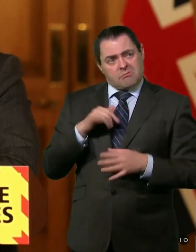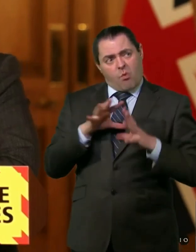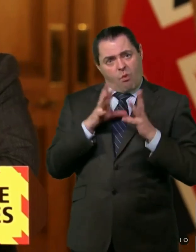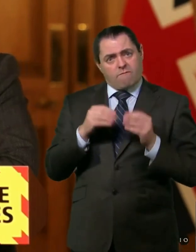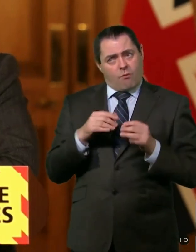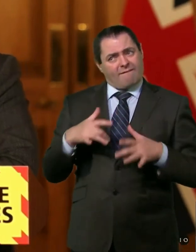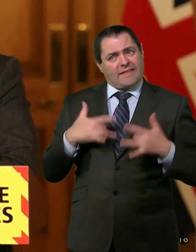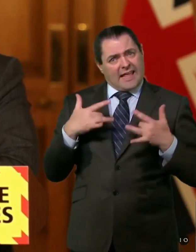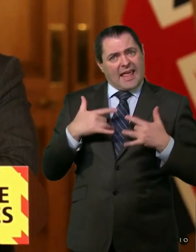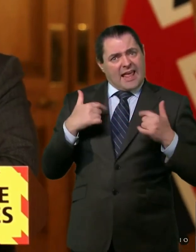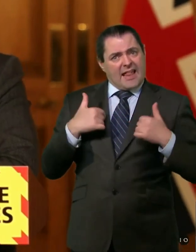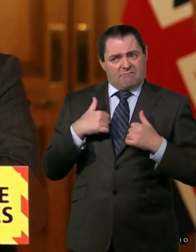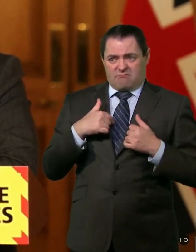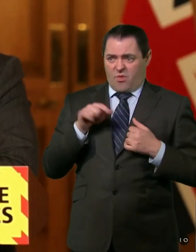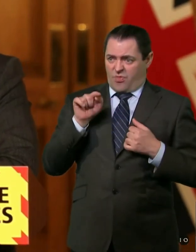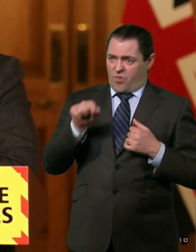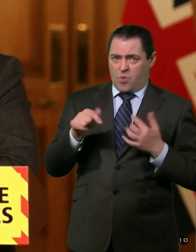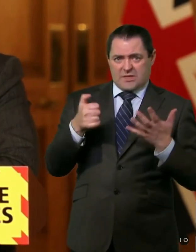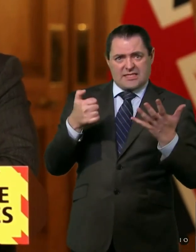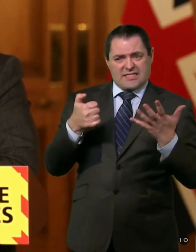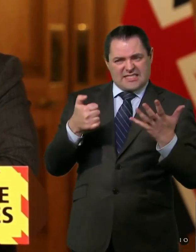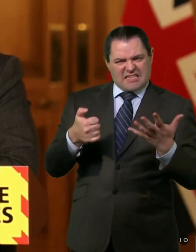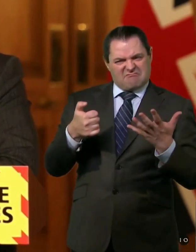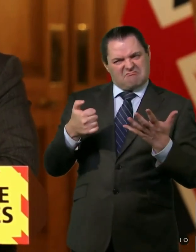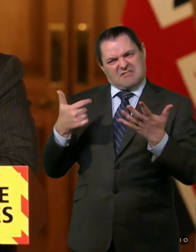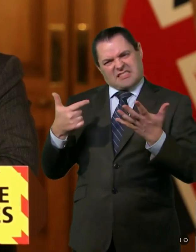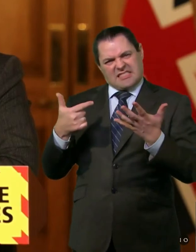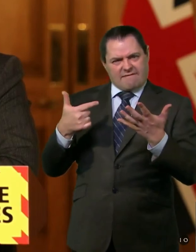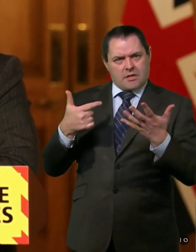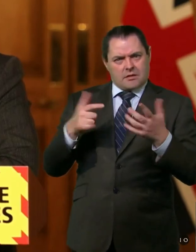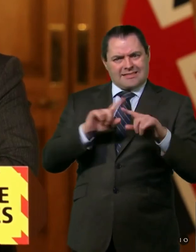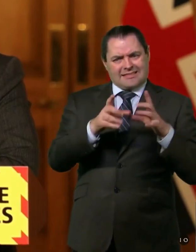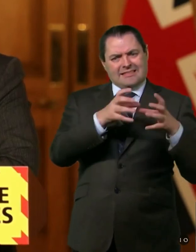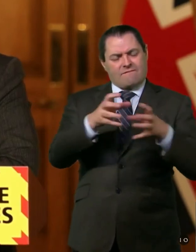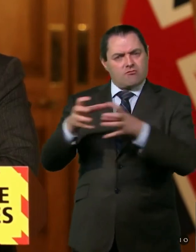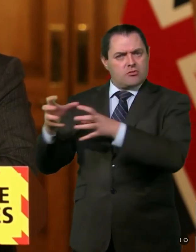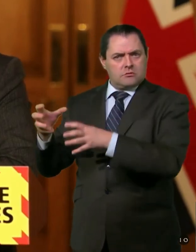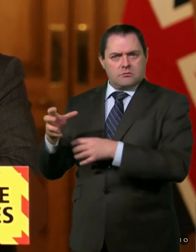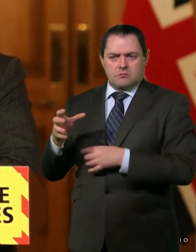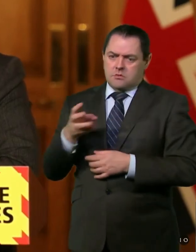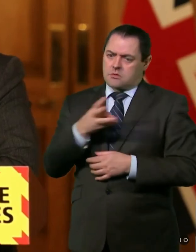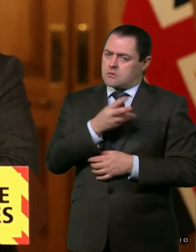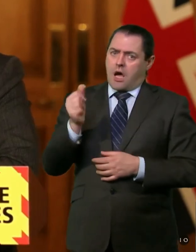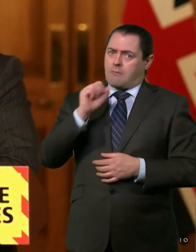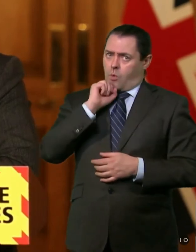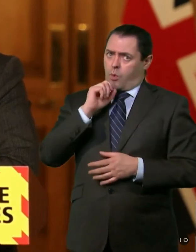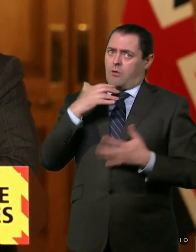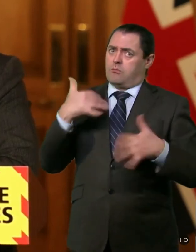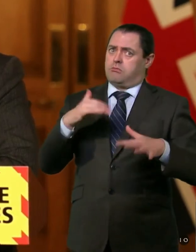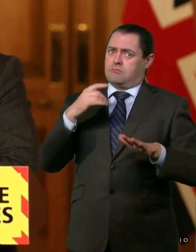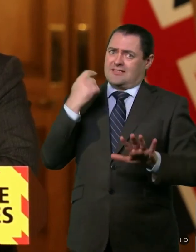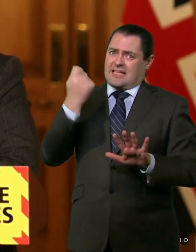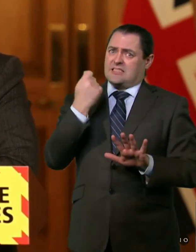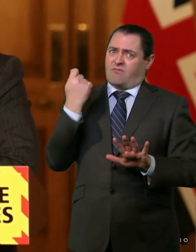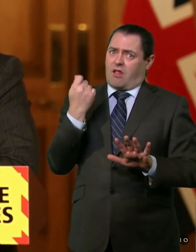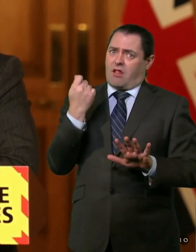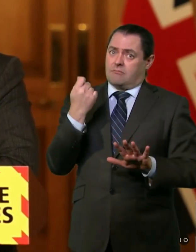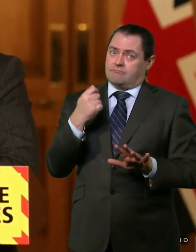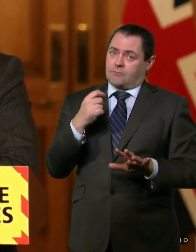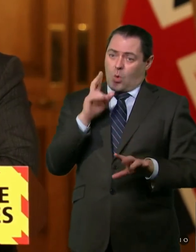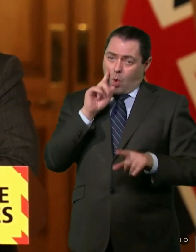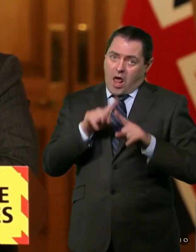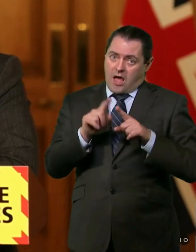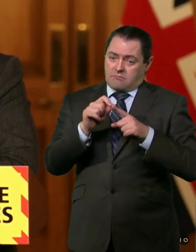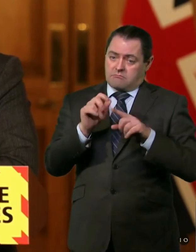at least some of them, will work very well, and we certainly think that Pfizer and AstraZeneca, Oxford AstraZeneca,